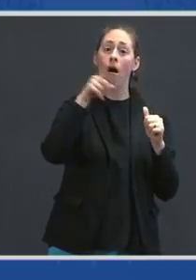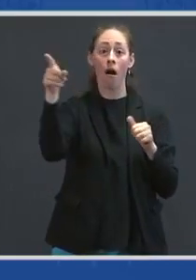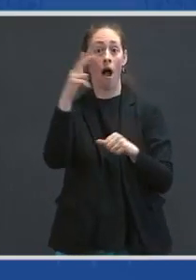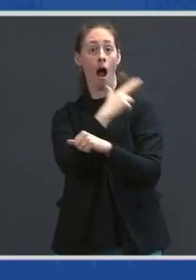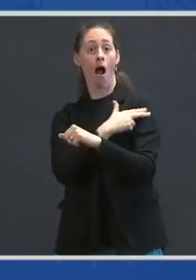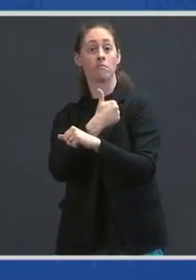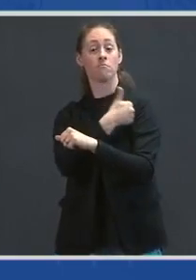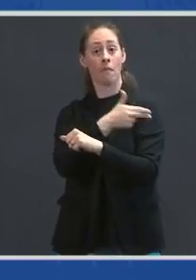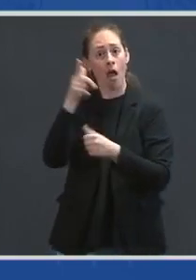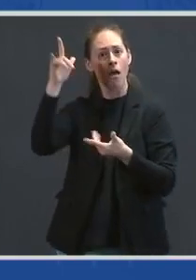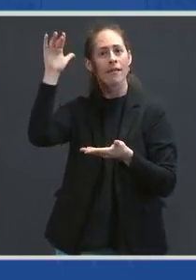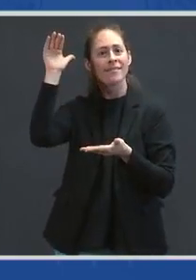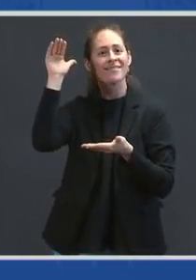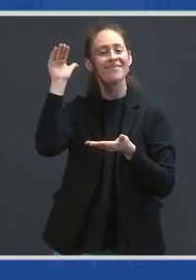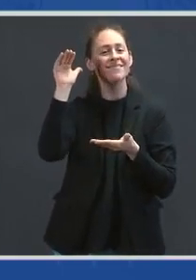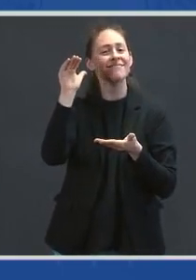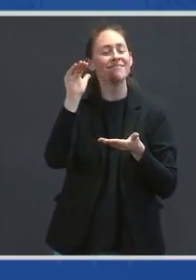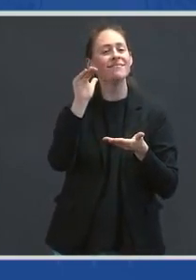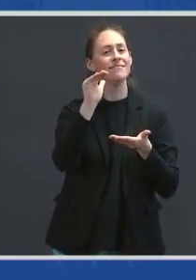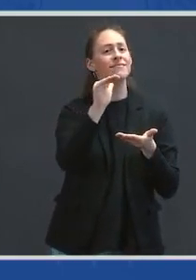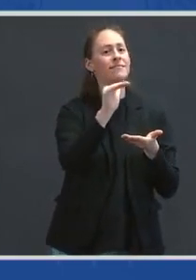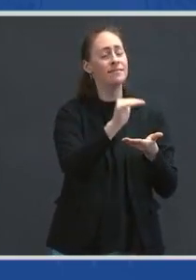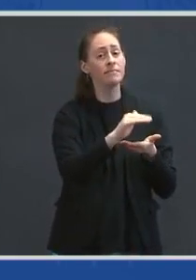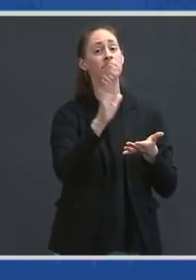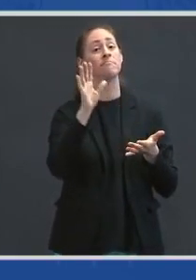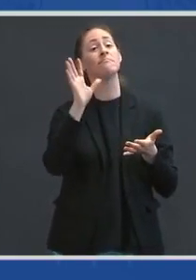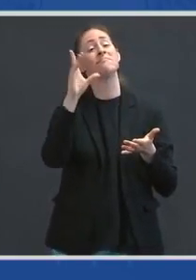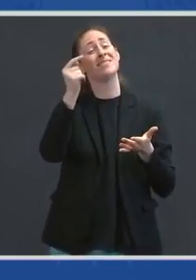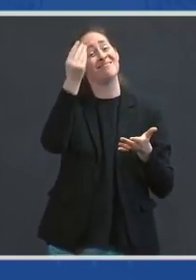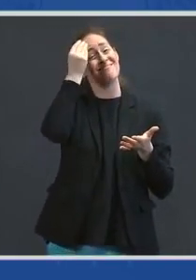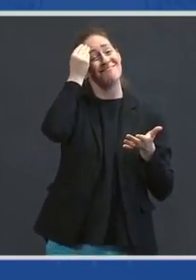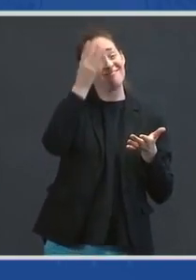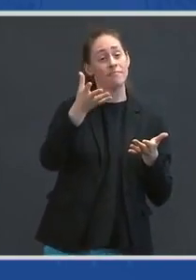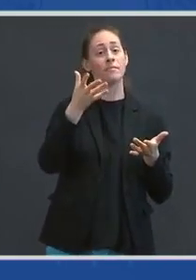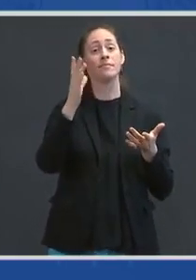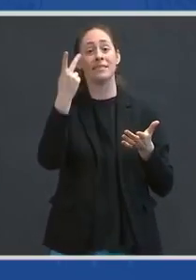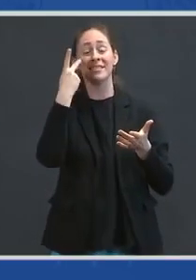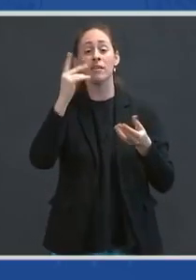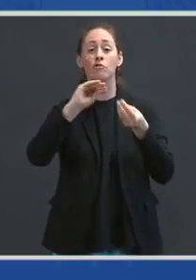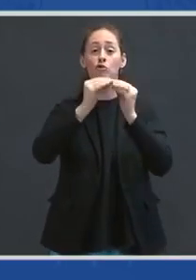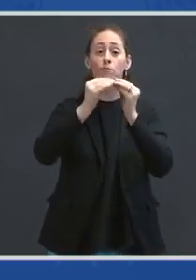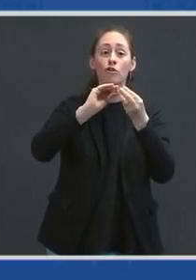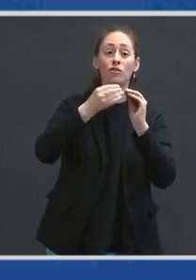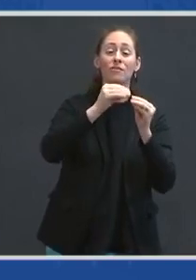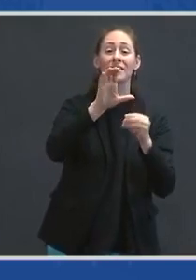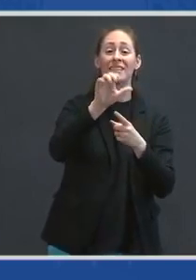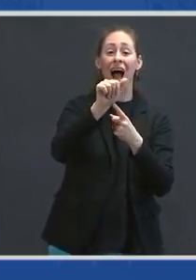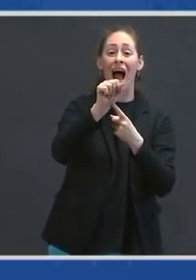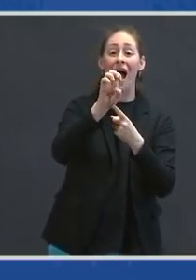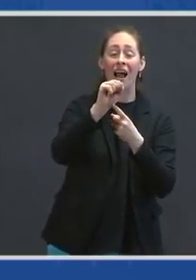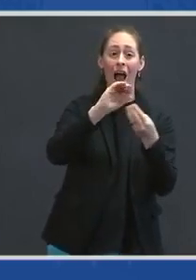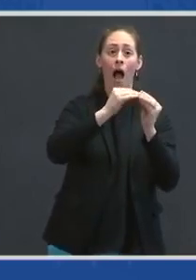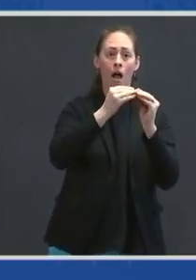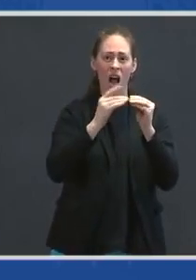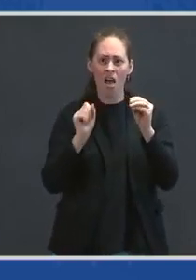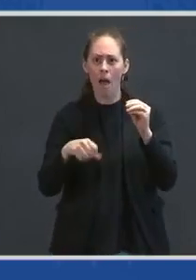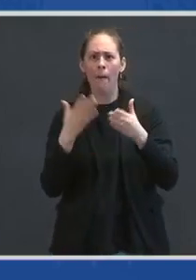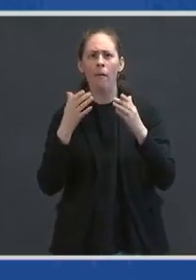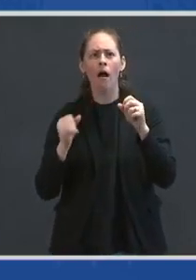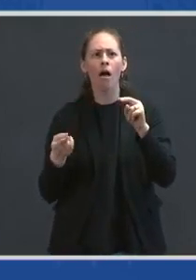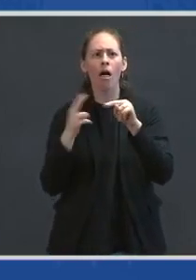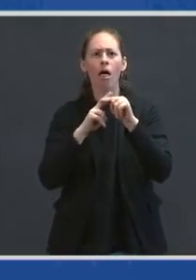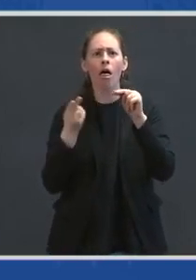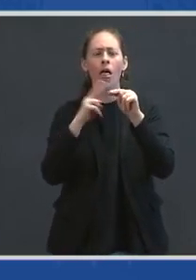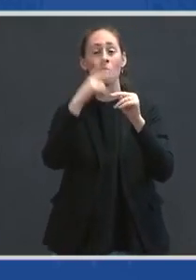you. Cases and hospitalizations could go back up with new variants as they emerge. So I want to